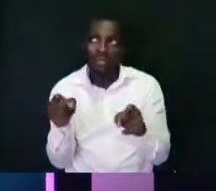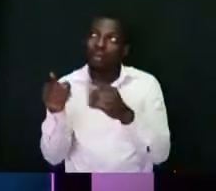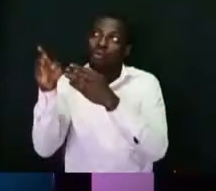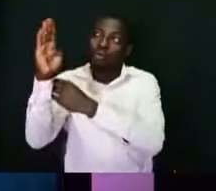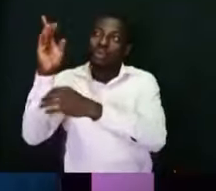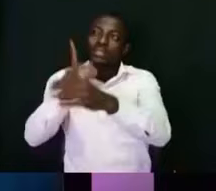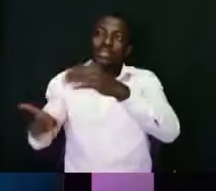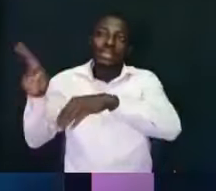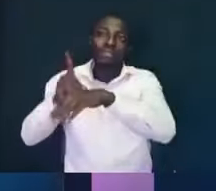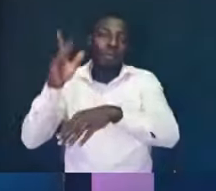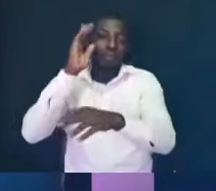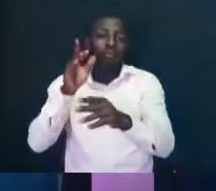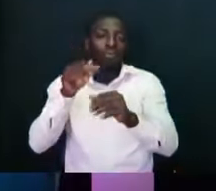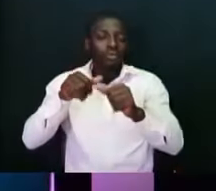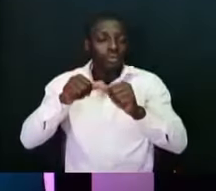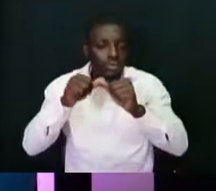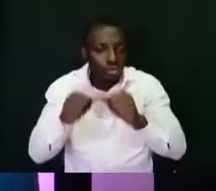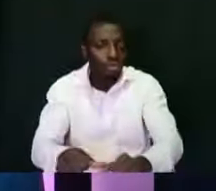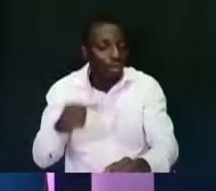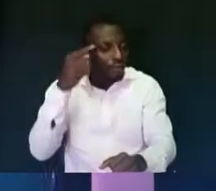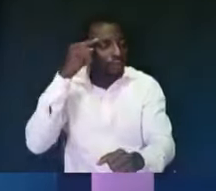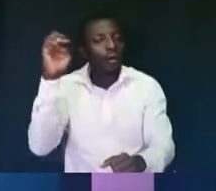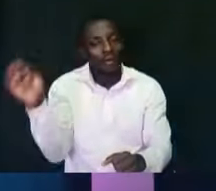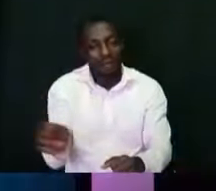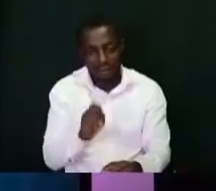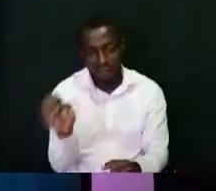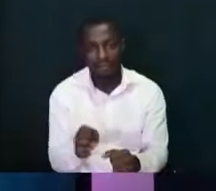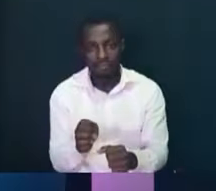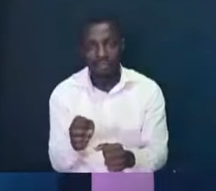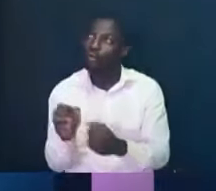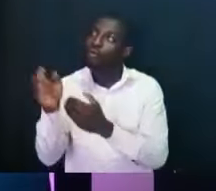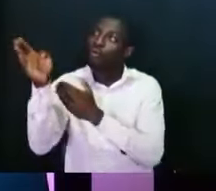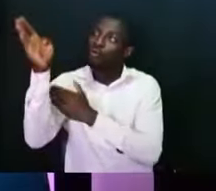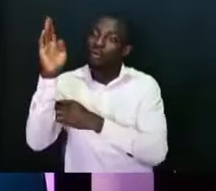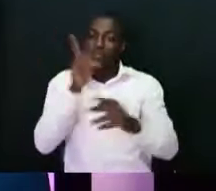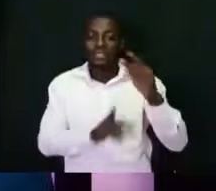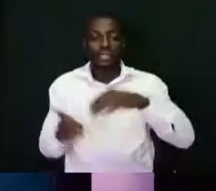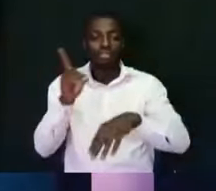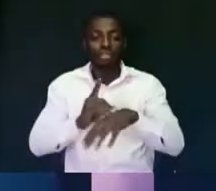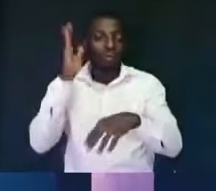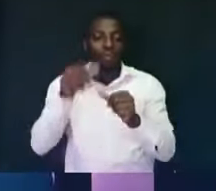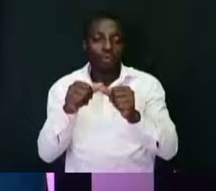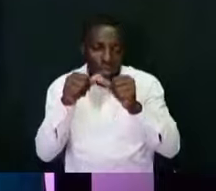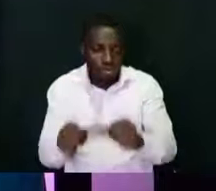endure forever. It will not need any help. It will by itself endure